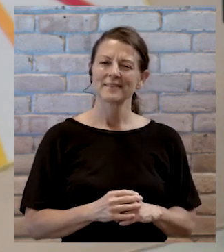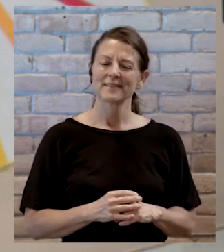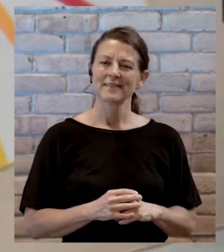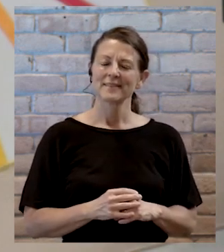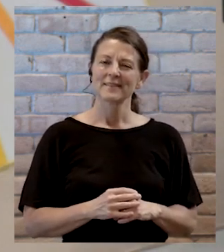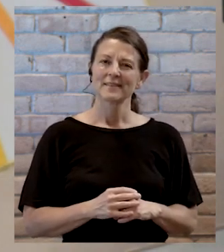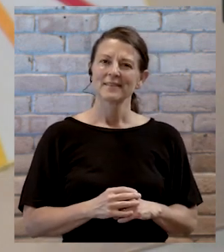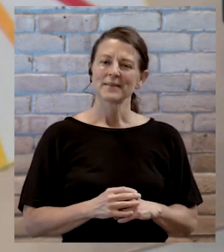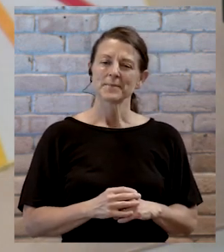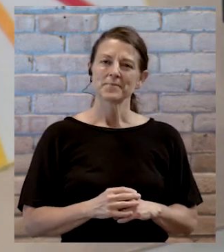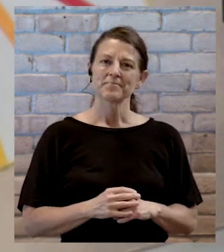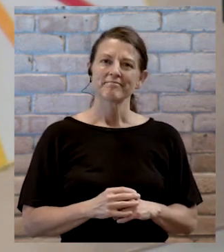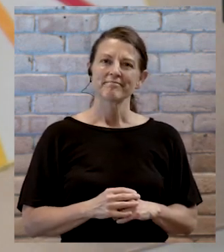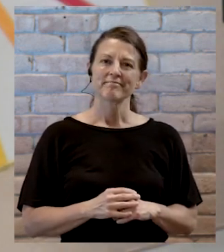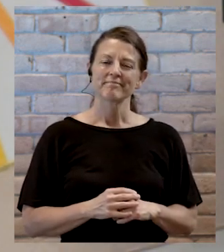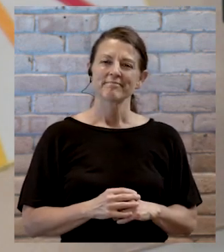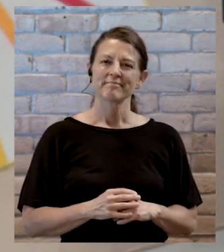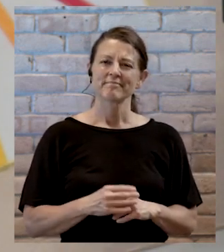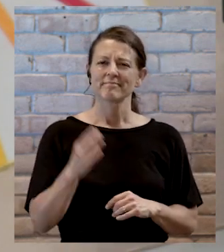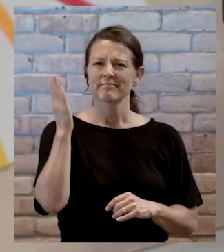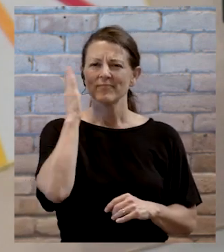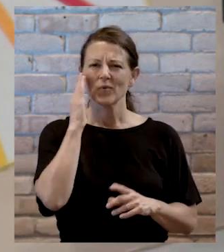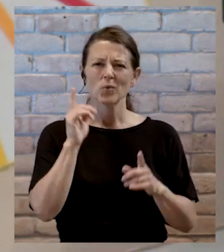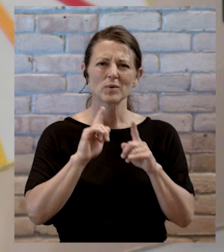In the midst of all the voices